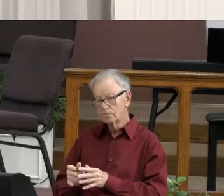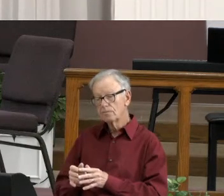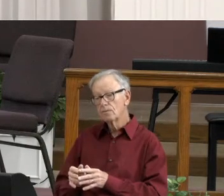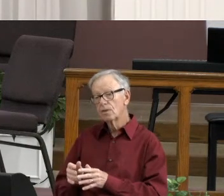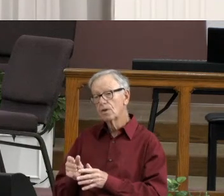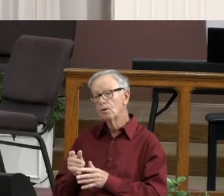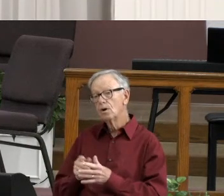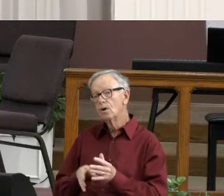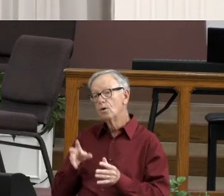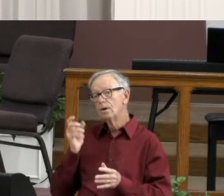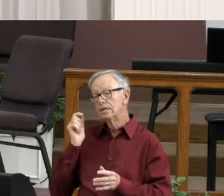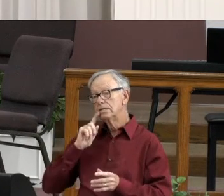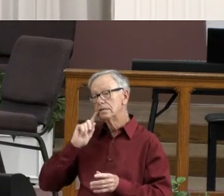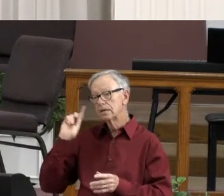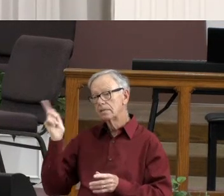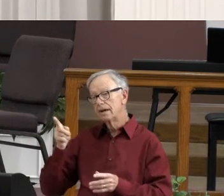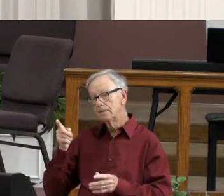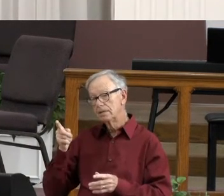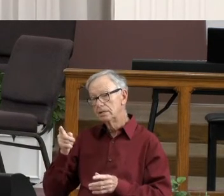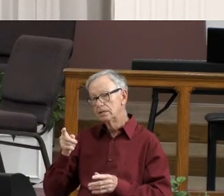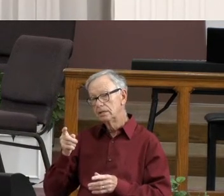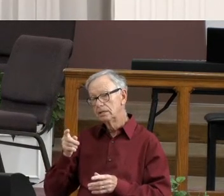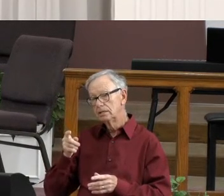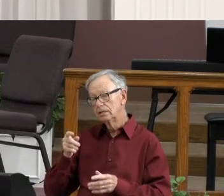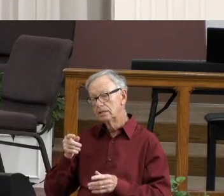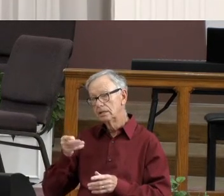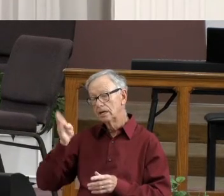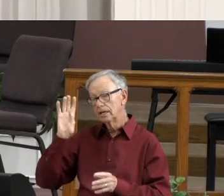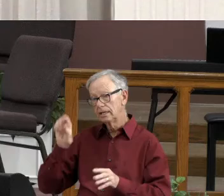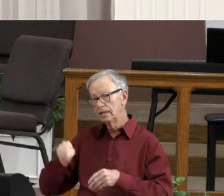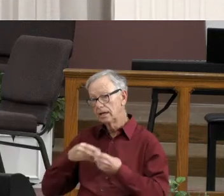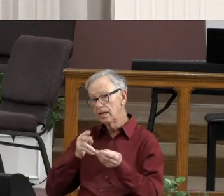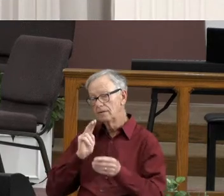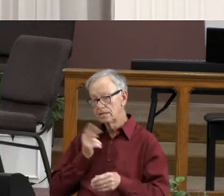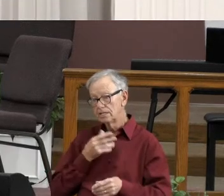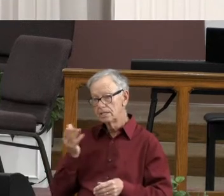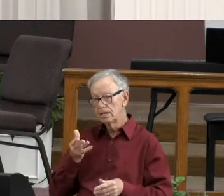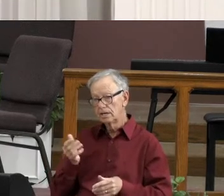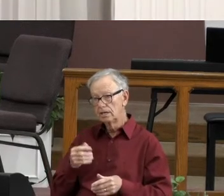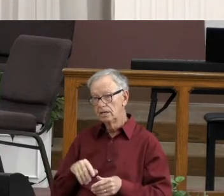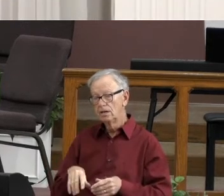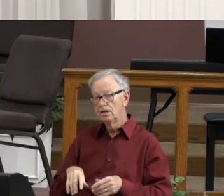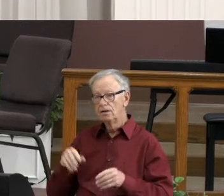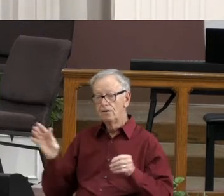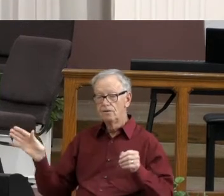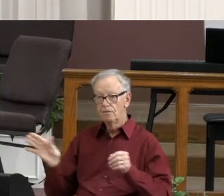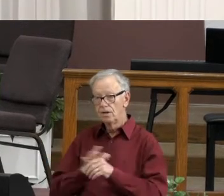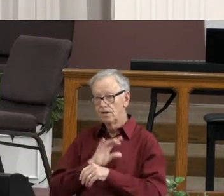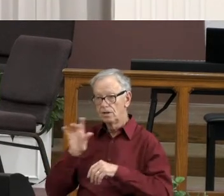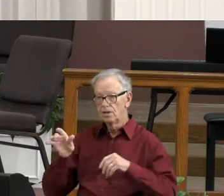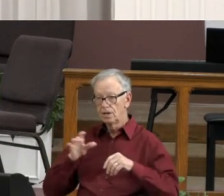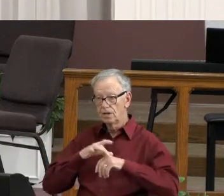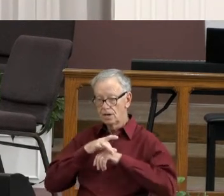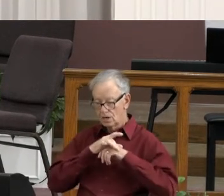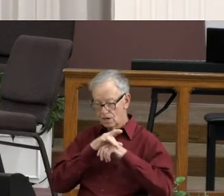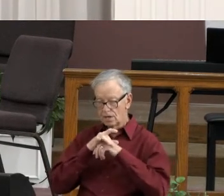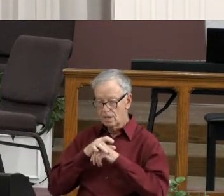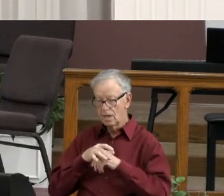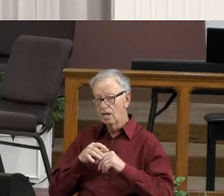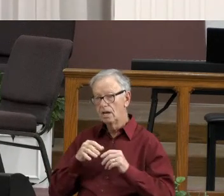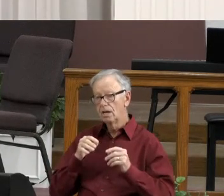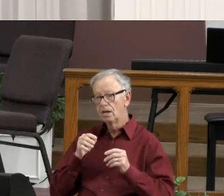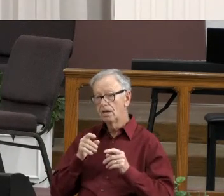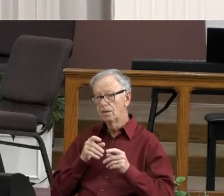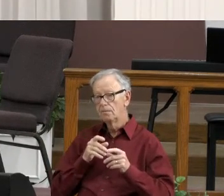But what was the commandment? What was the mandate that God gave us there? It was to fill the earth and be